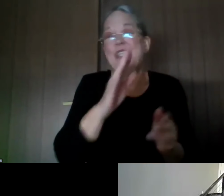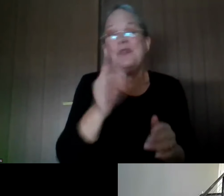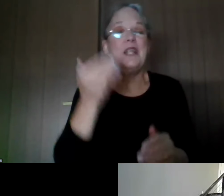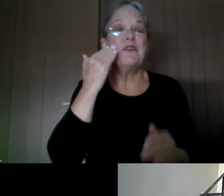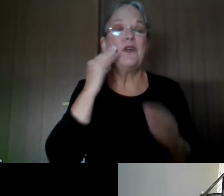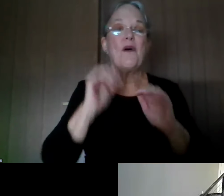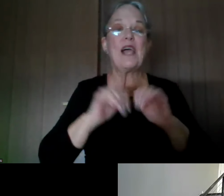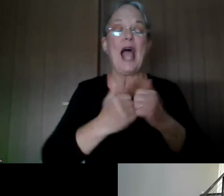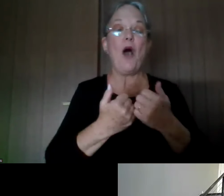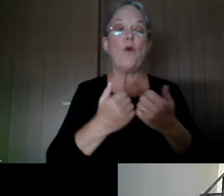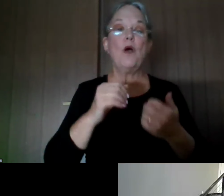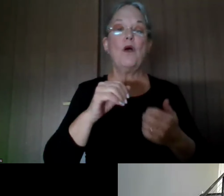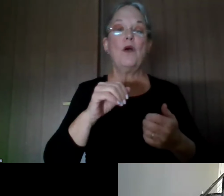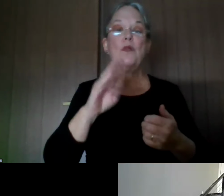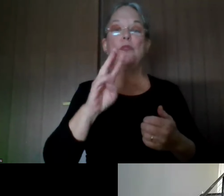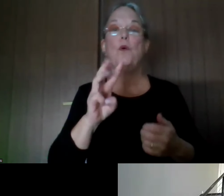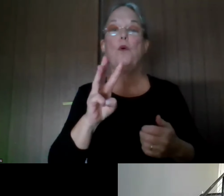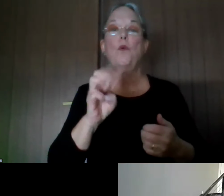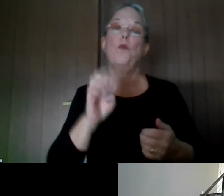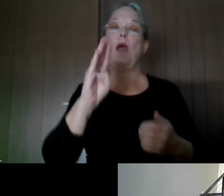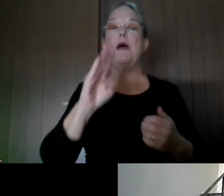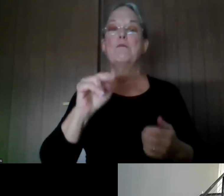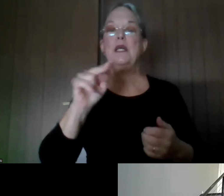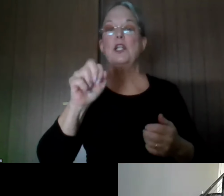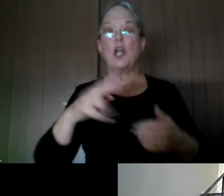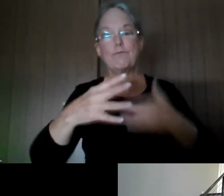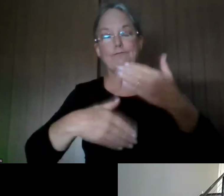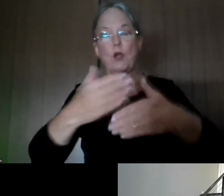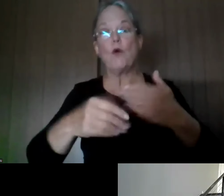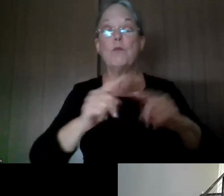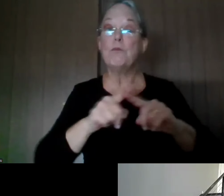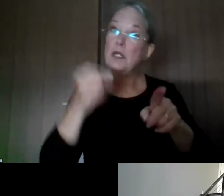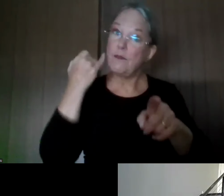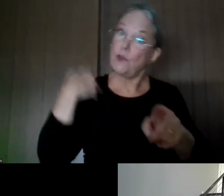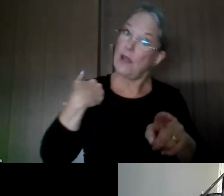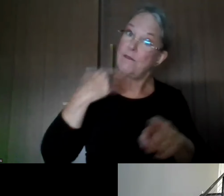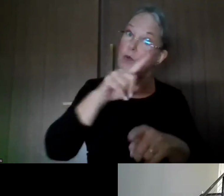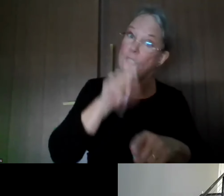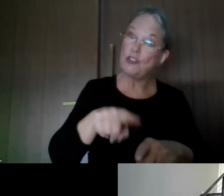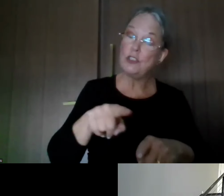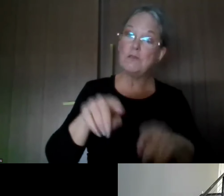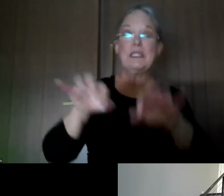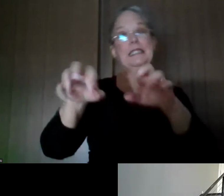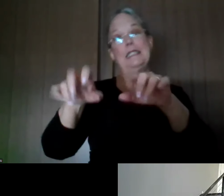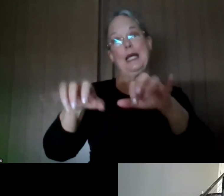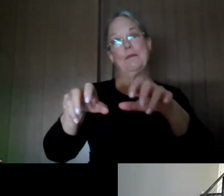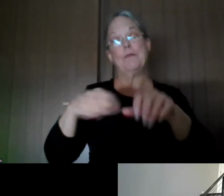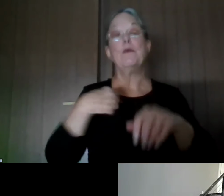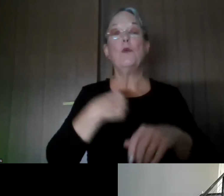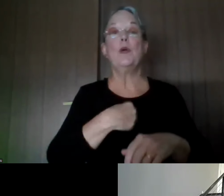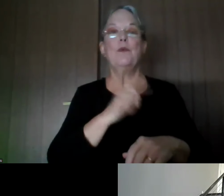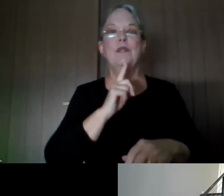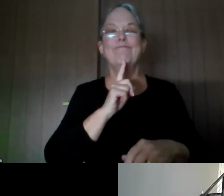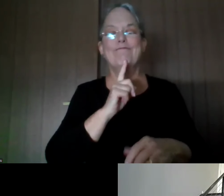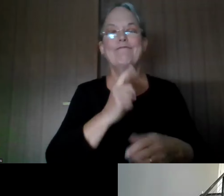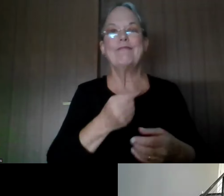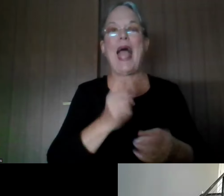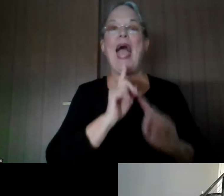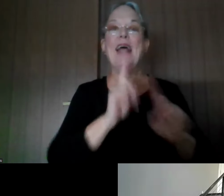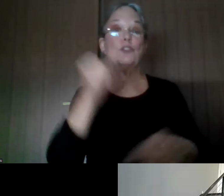goes. If we have time, just drop some questions in the chat, and if we can, we will definitely answer them.